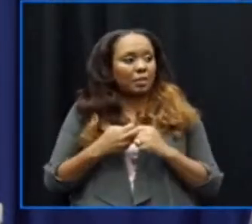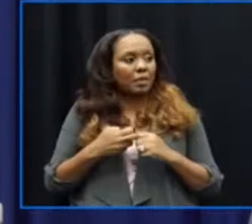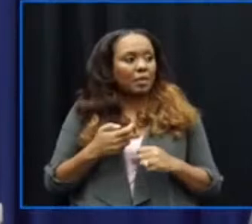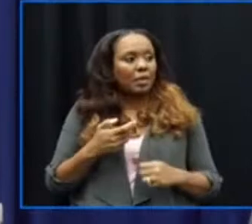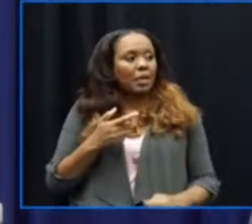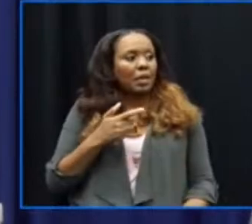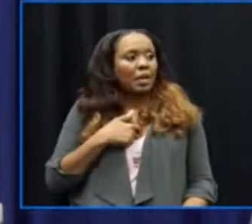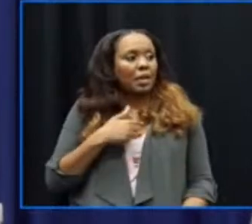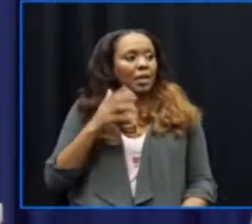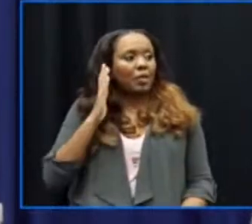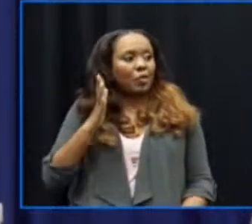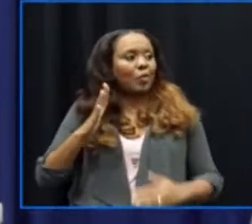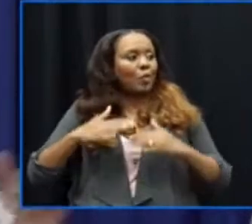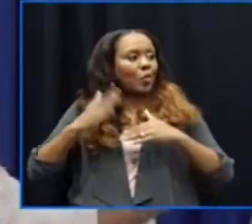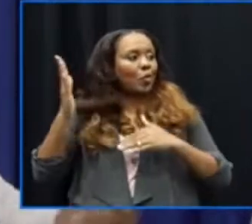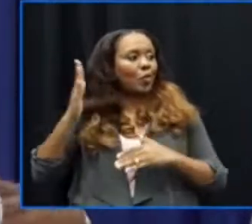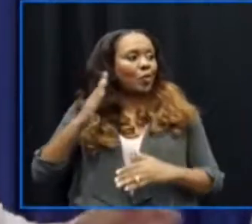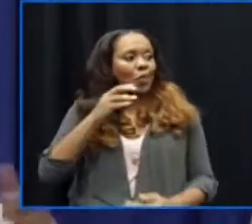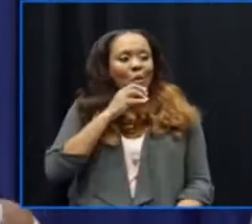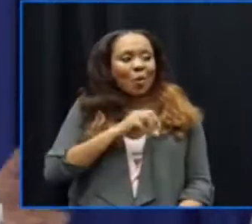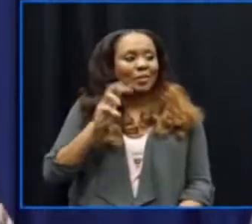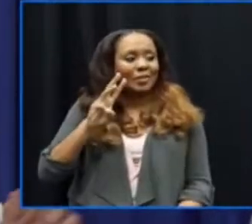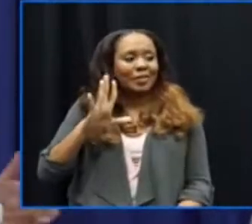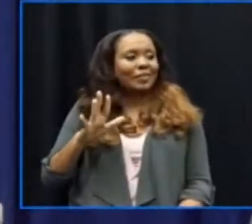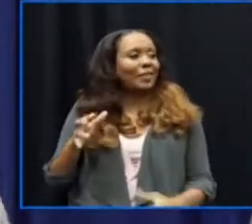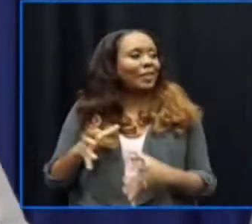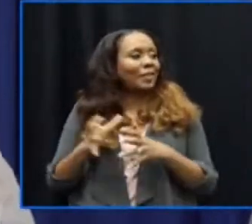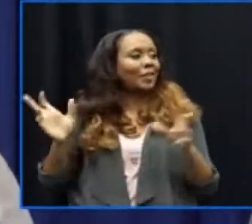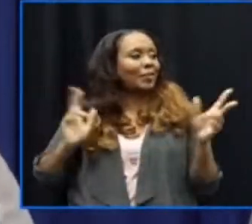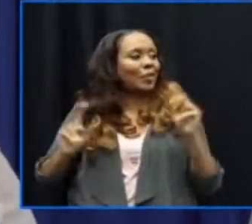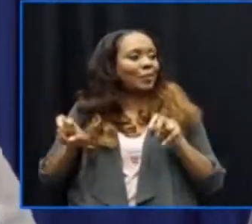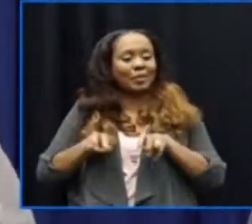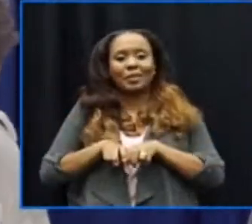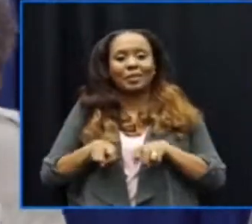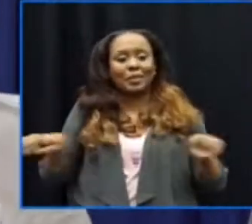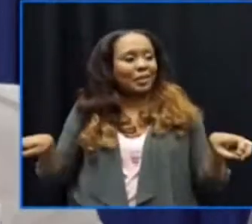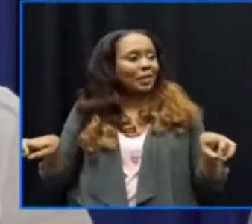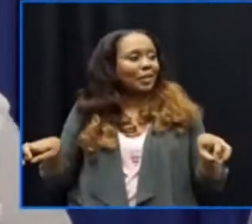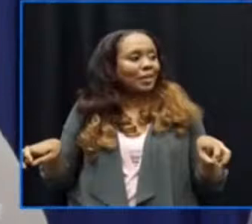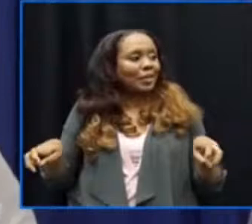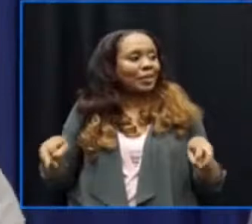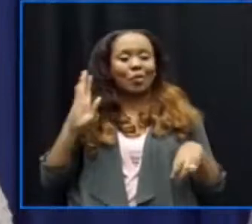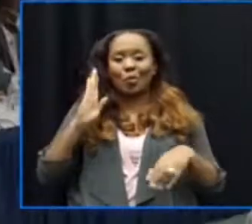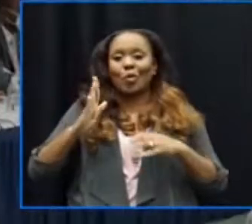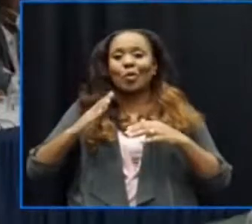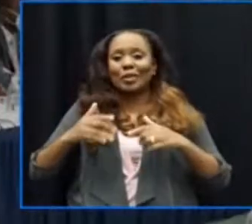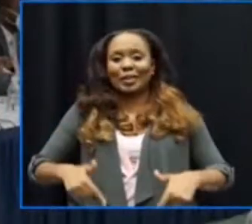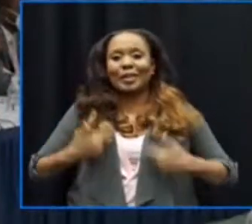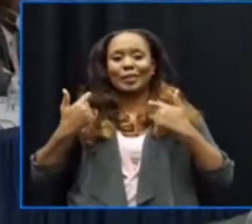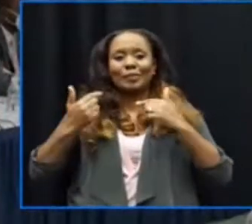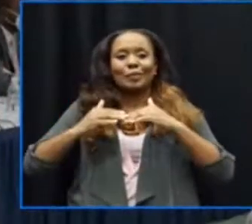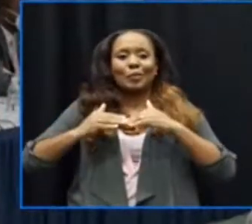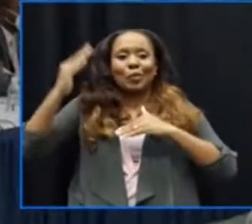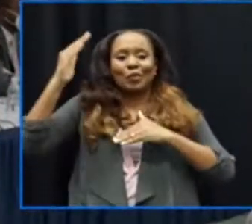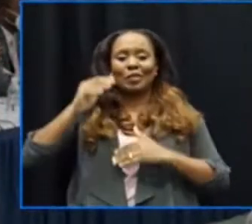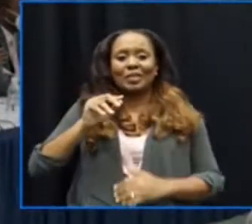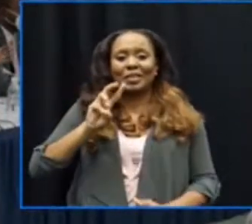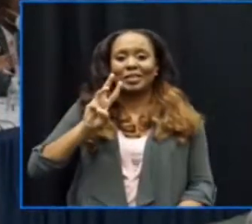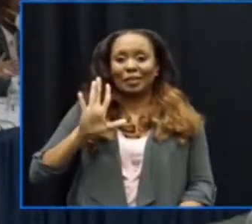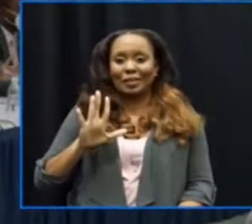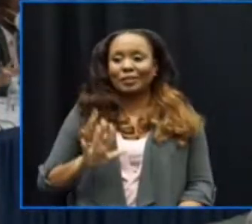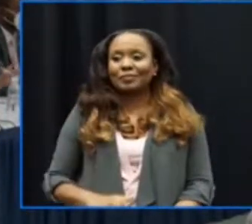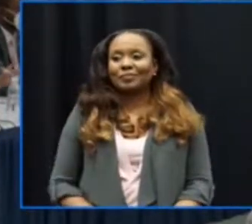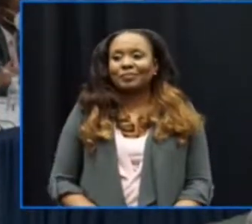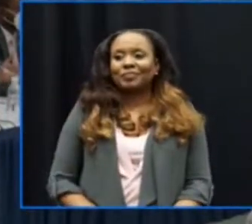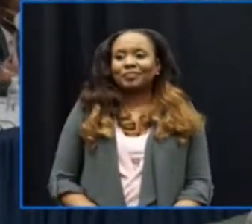over 65. And I suspect a lot of people at this table too, including you, Dr. Hewitt. So that those